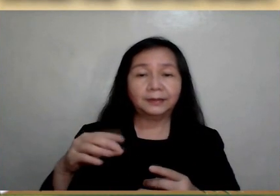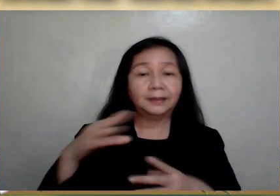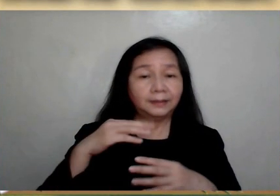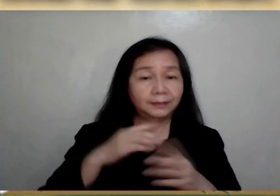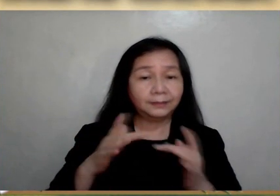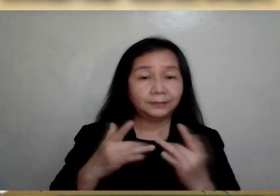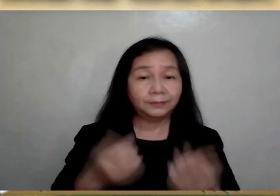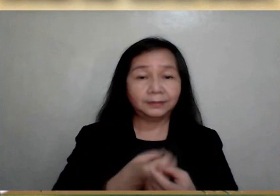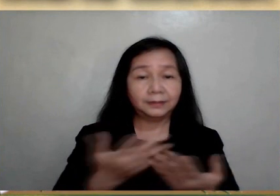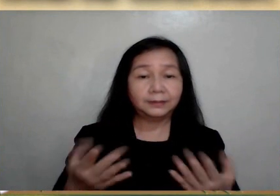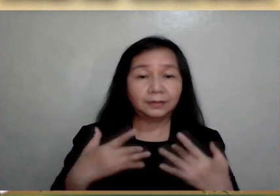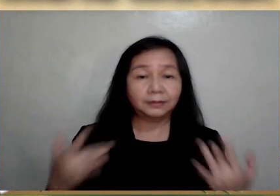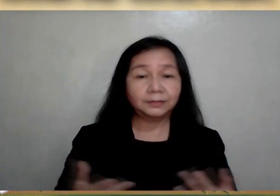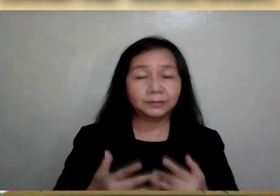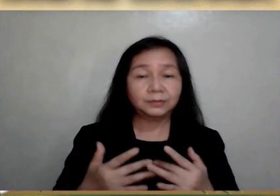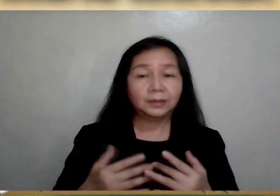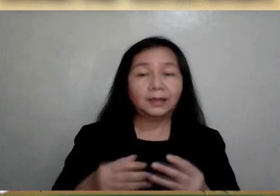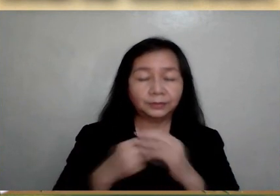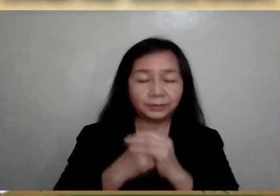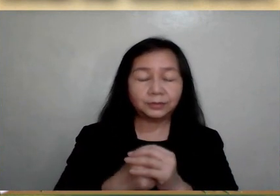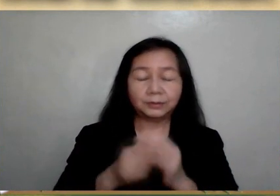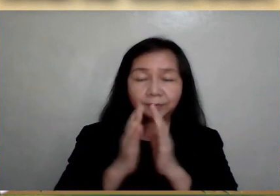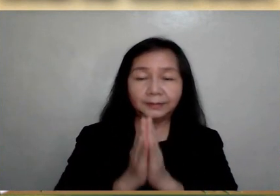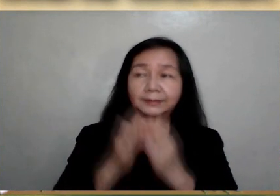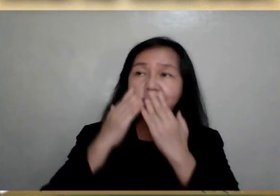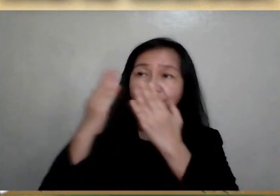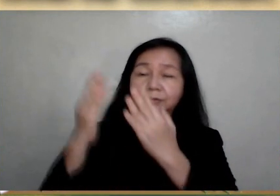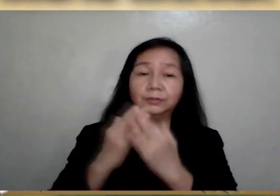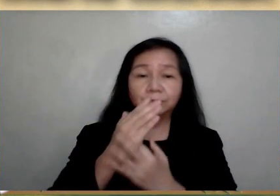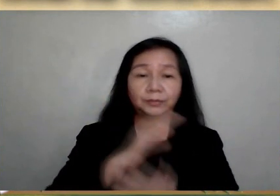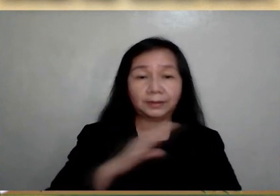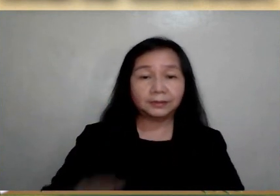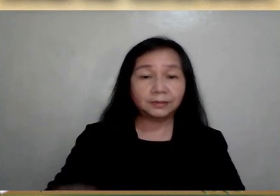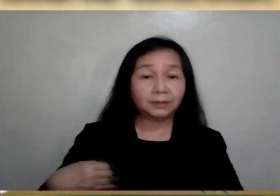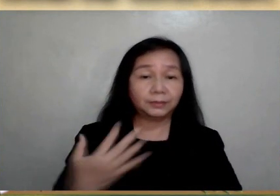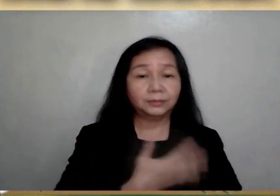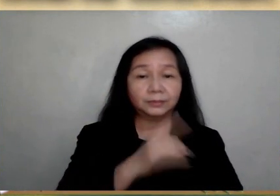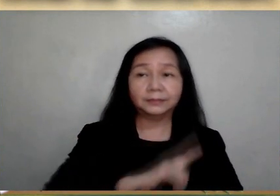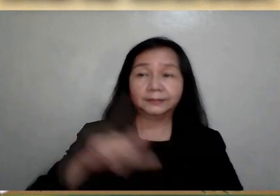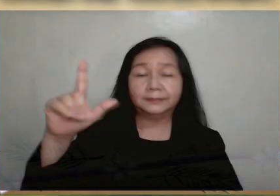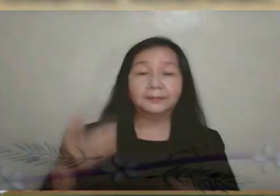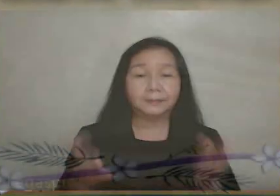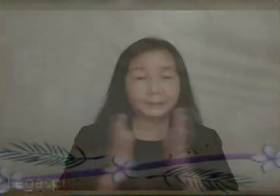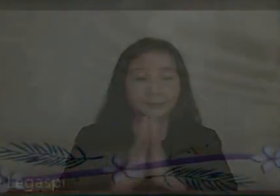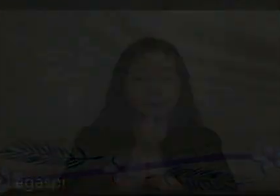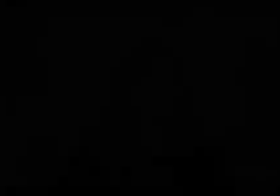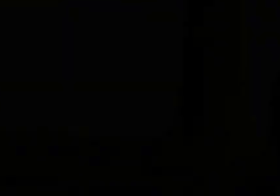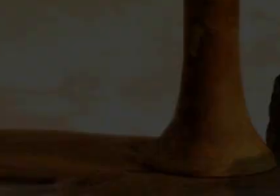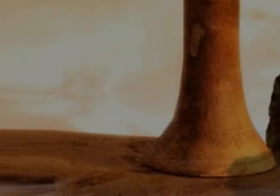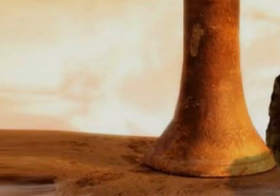our hearts adoration, prayer, and thanksgiving. Through Christ our Lord.